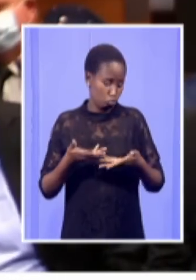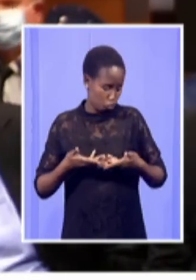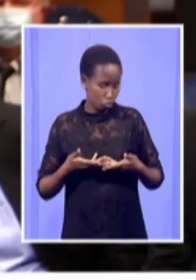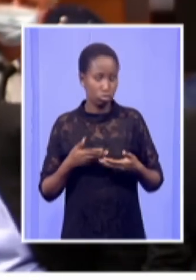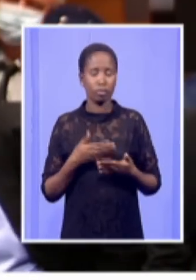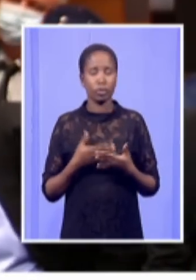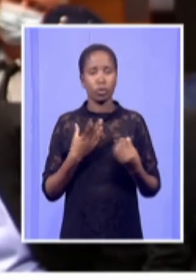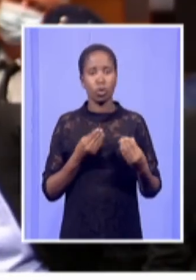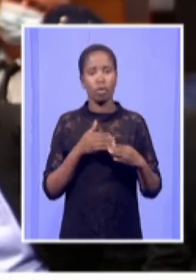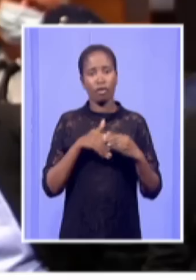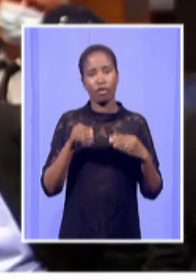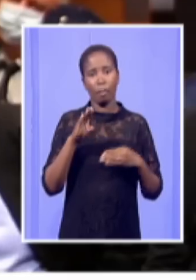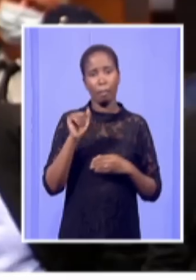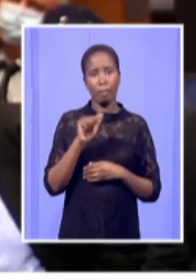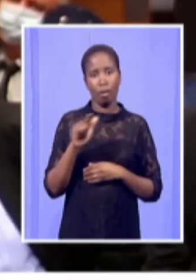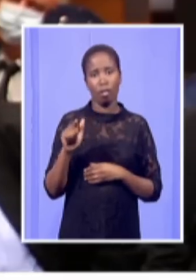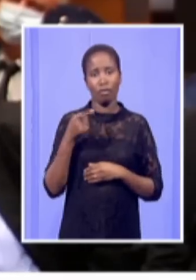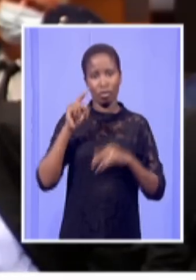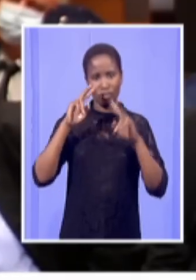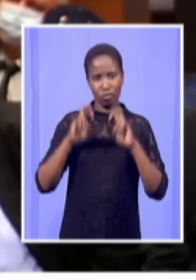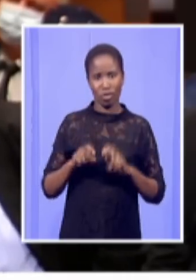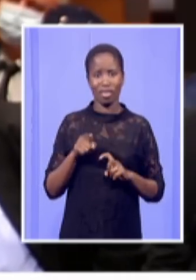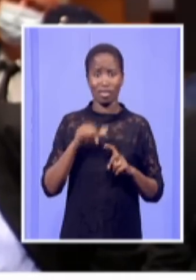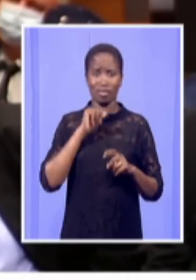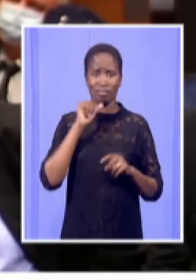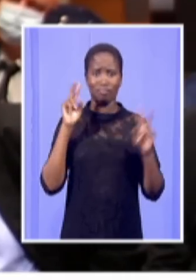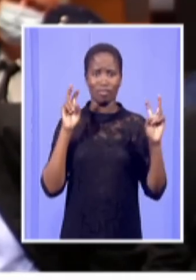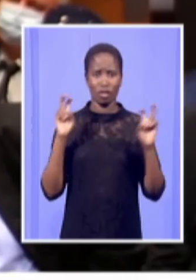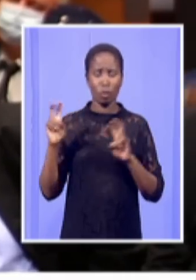the investigating officer in this matter, as well as the